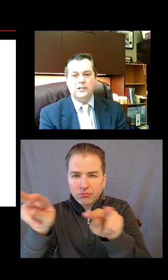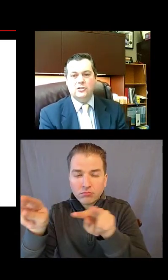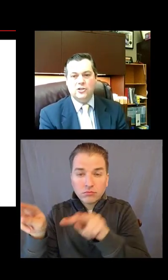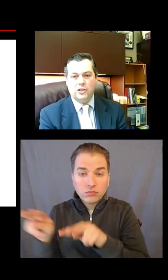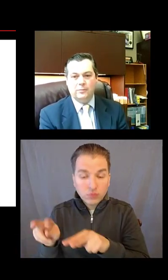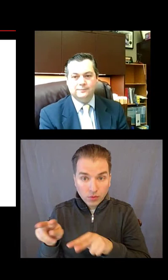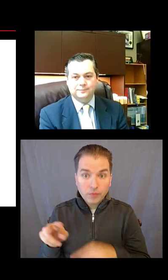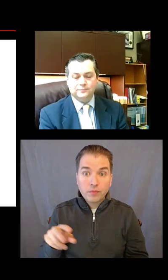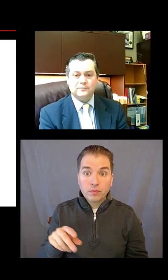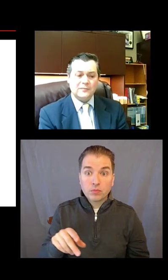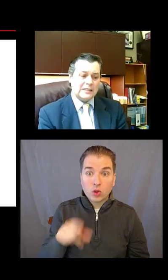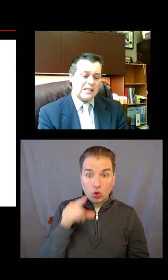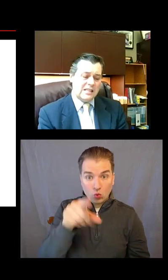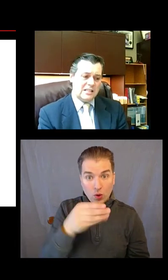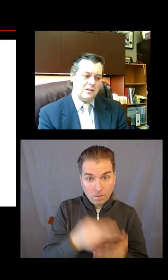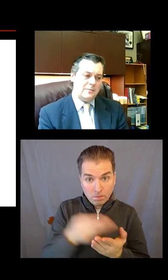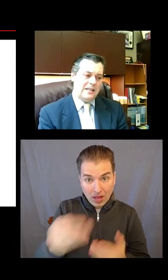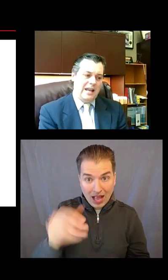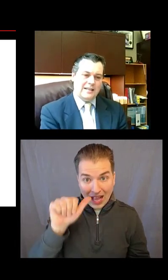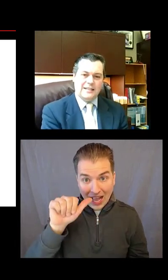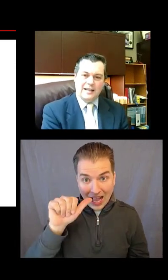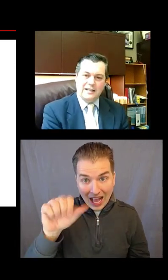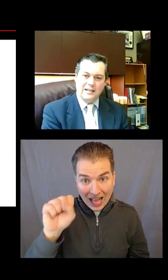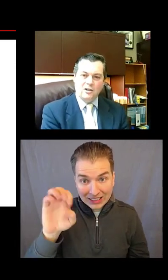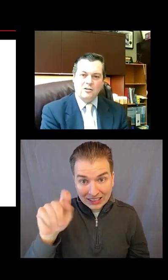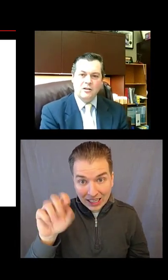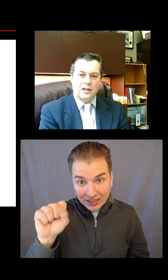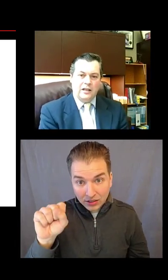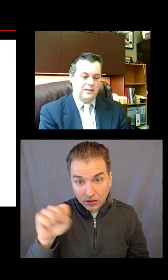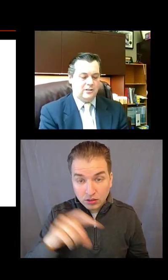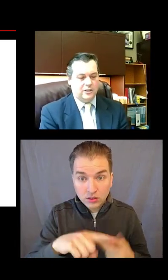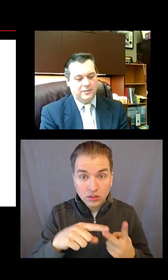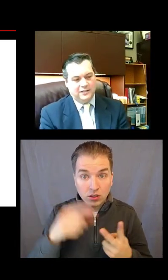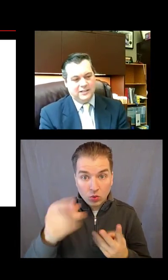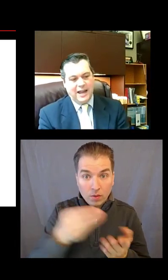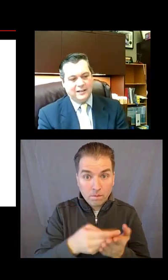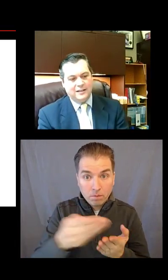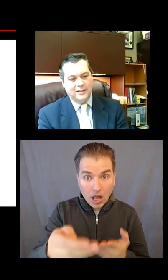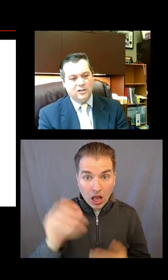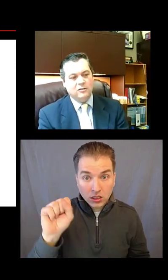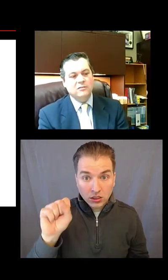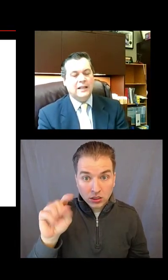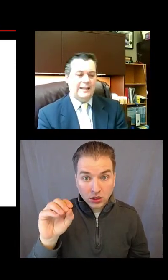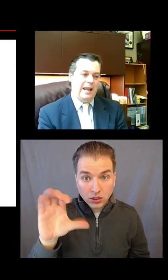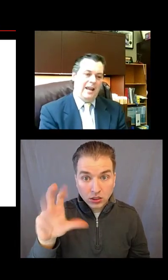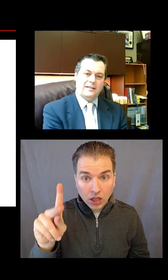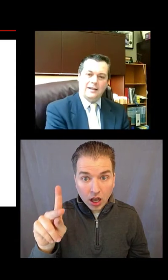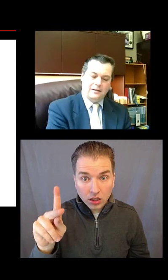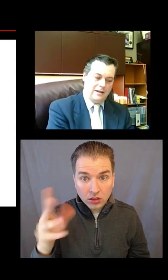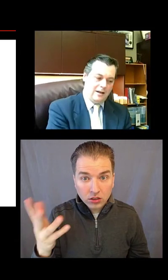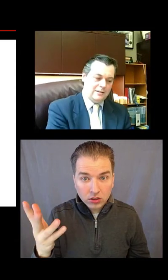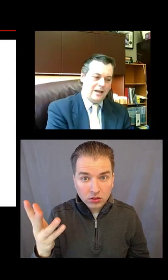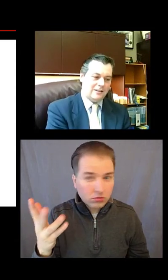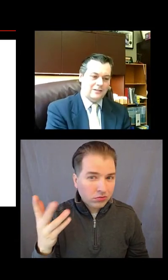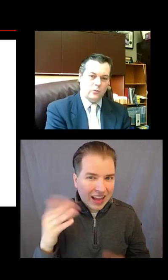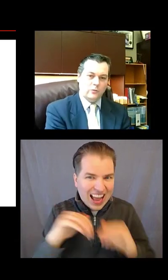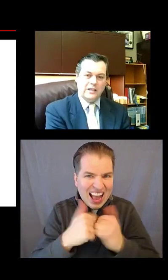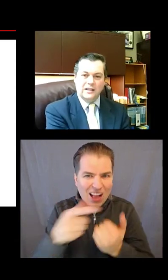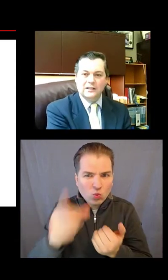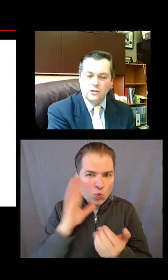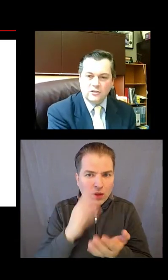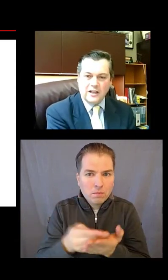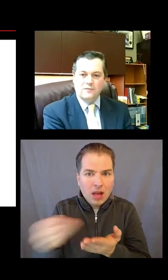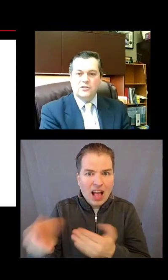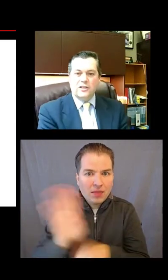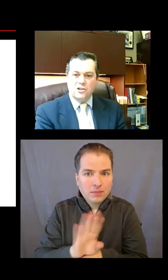that relationship. Is this going to be an asset deal? Is this going to be a stock deal? In the asset context is when we